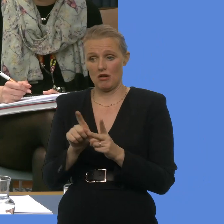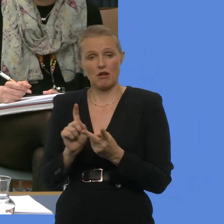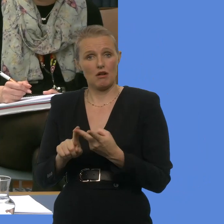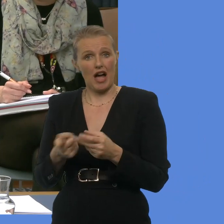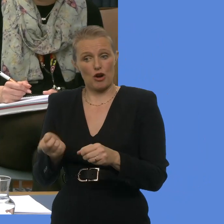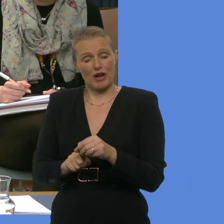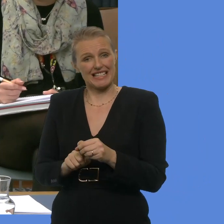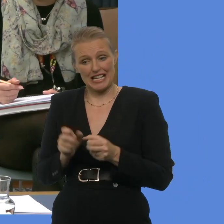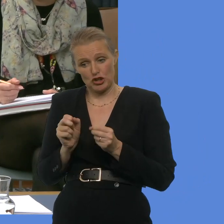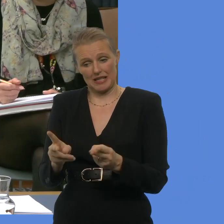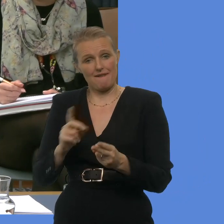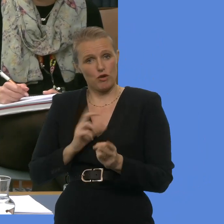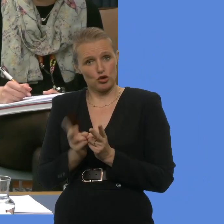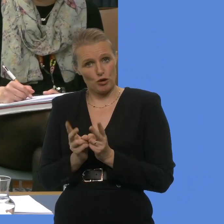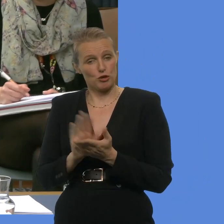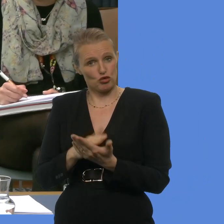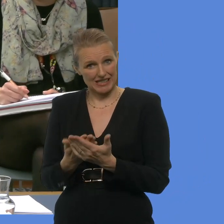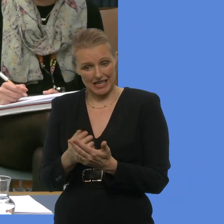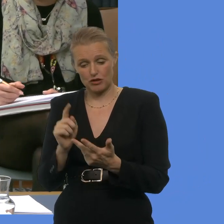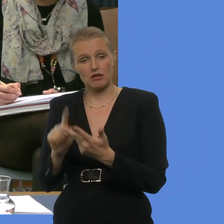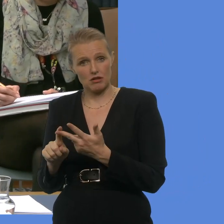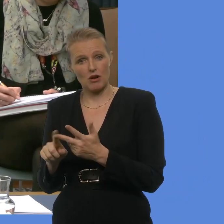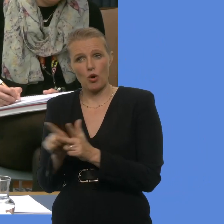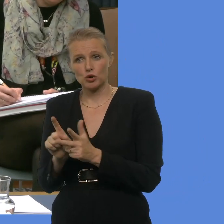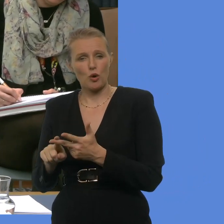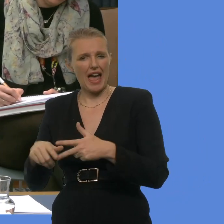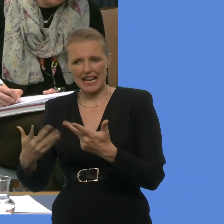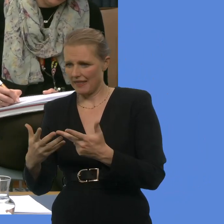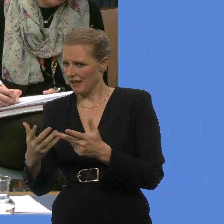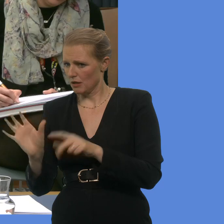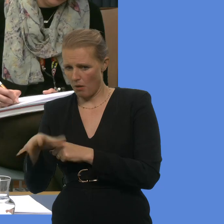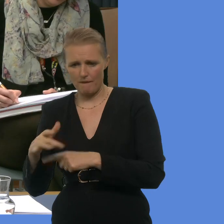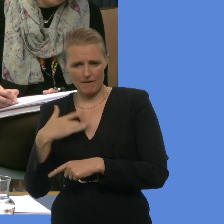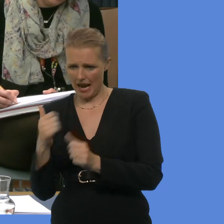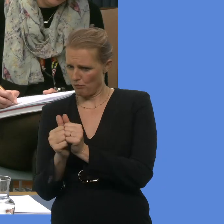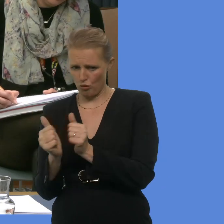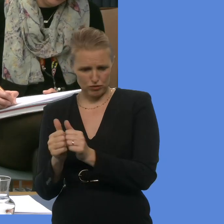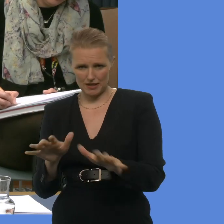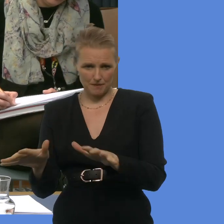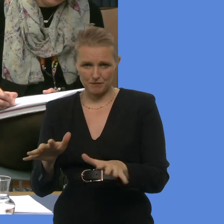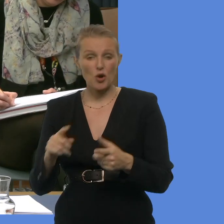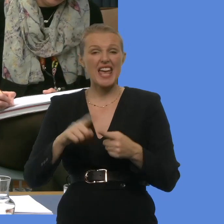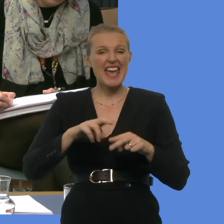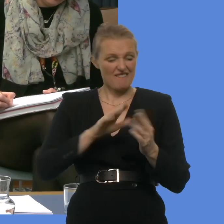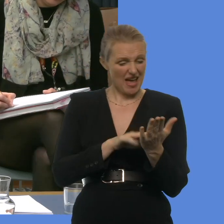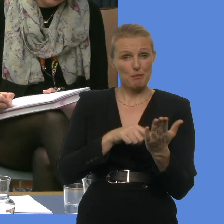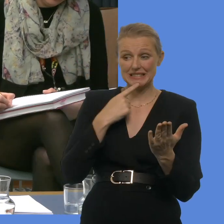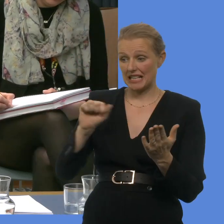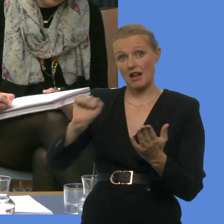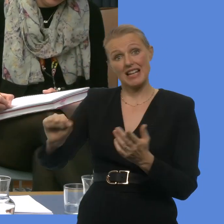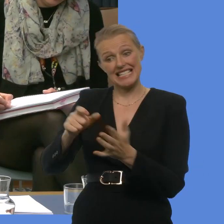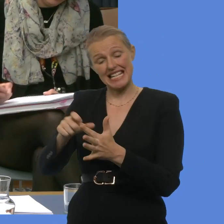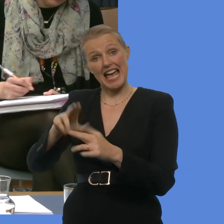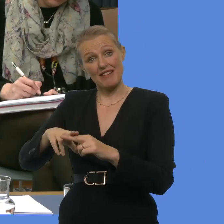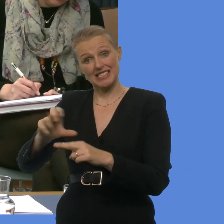teachers, and for the purposes that the department considers appropriate. As I've said, the AFM notes that using these powers